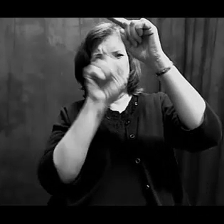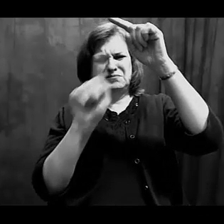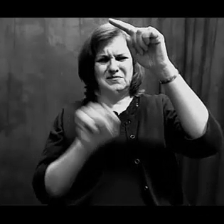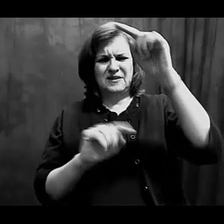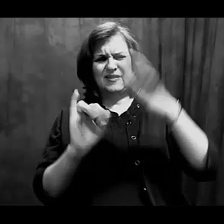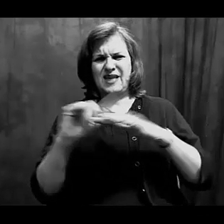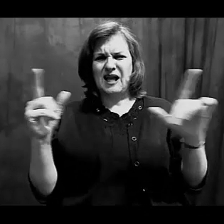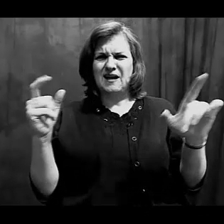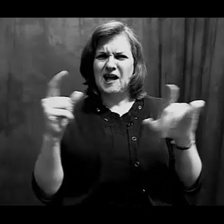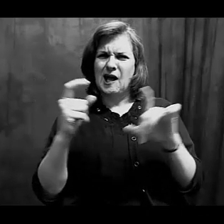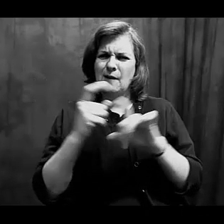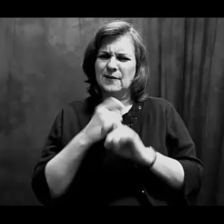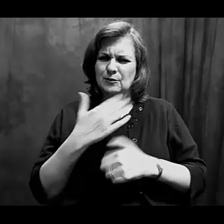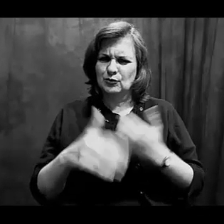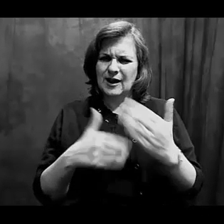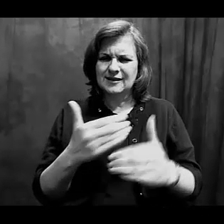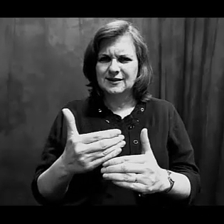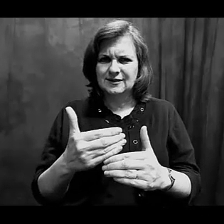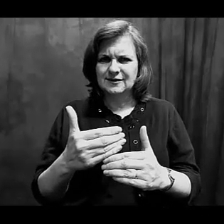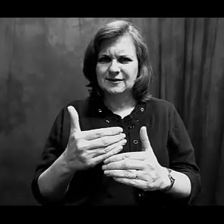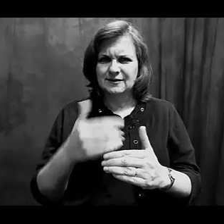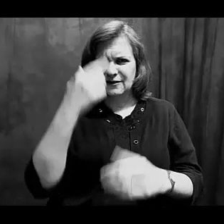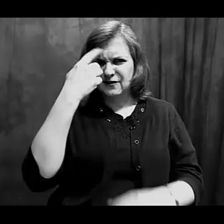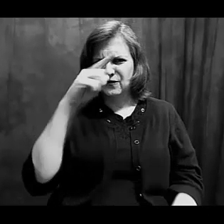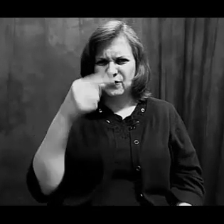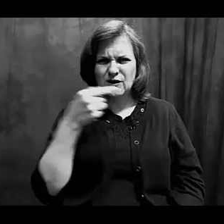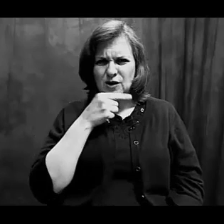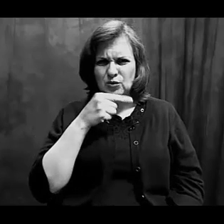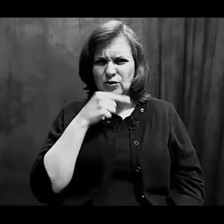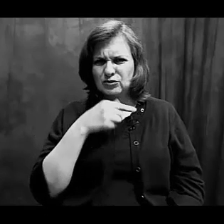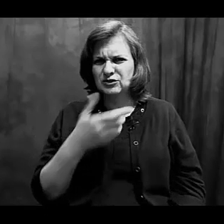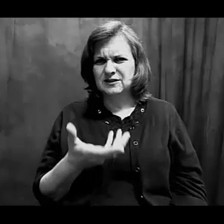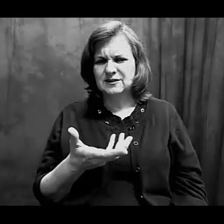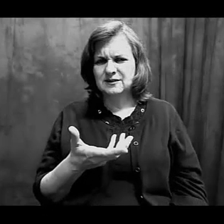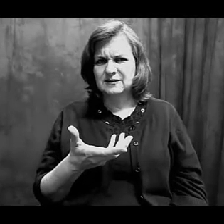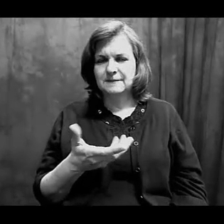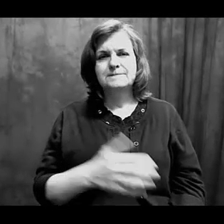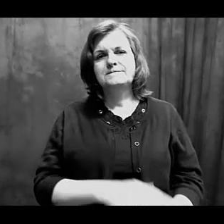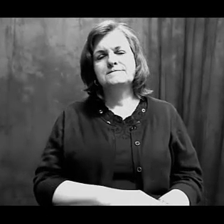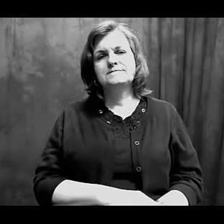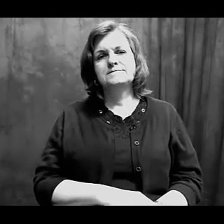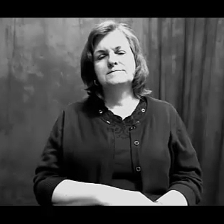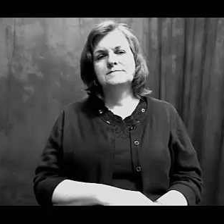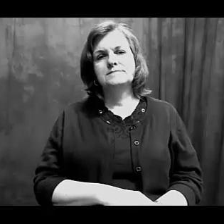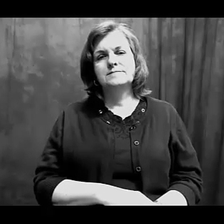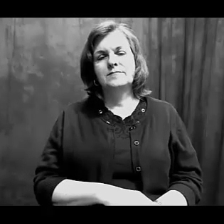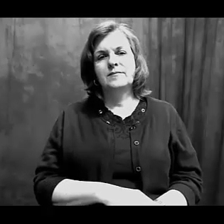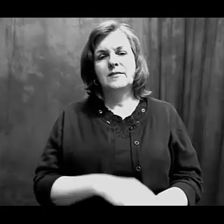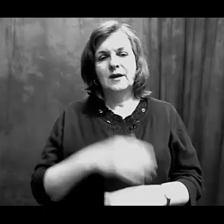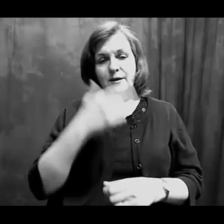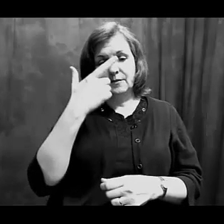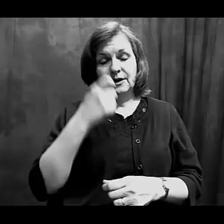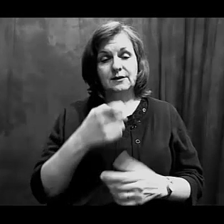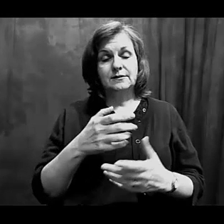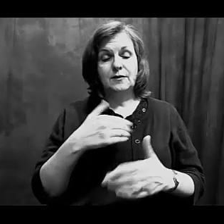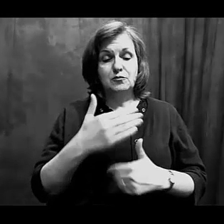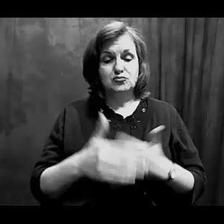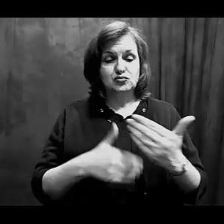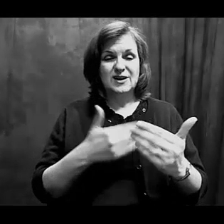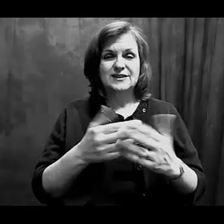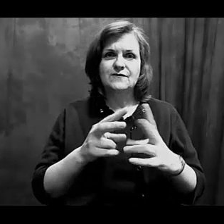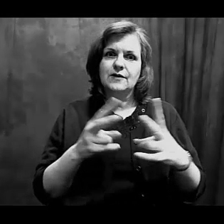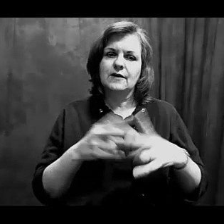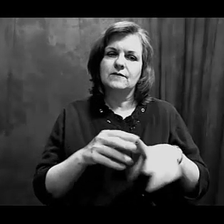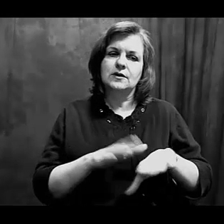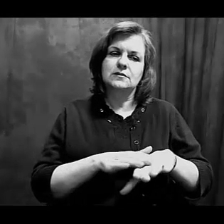cell go through all of this mess for glucose? And the idea is